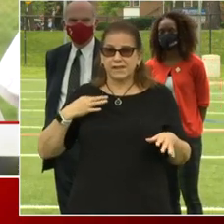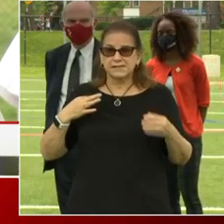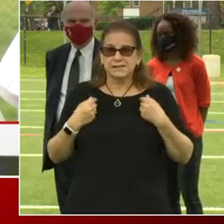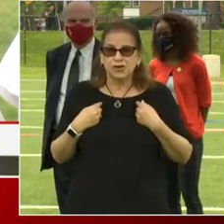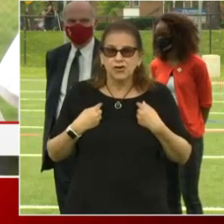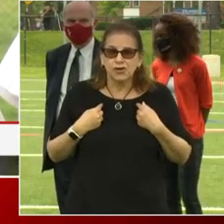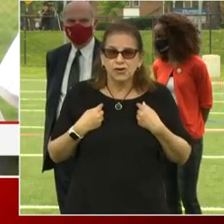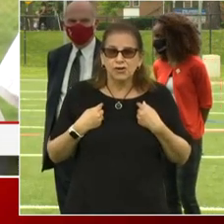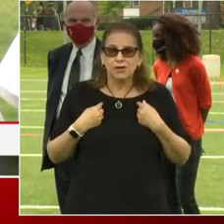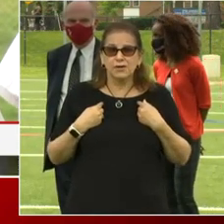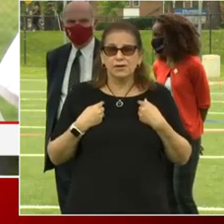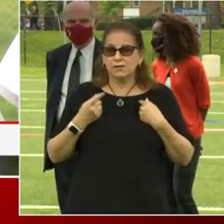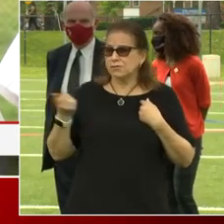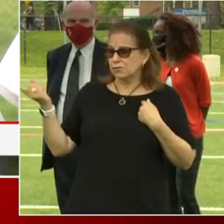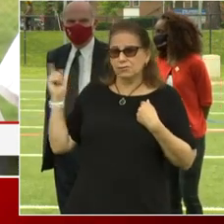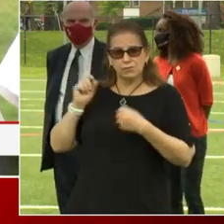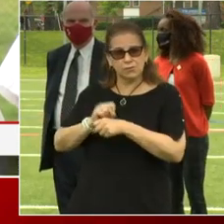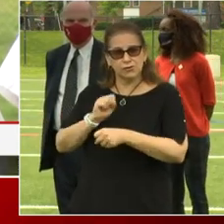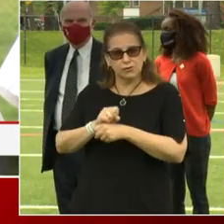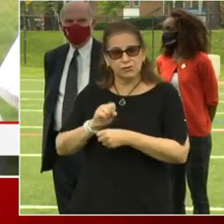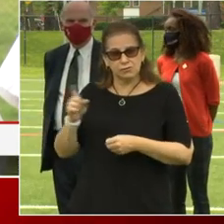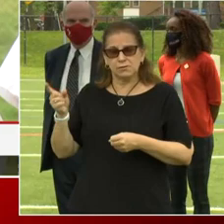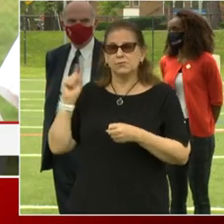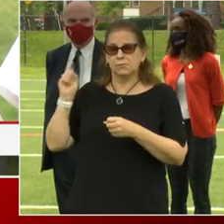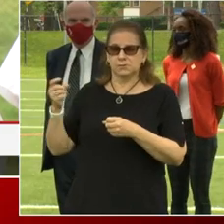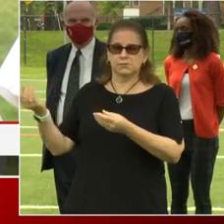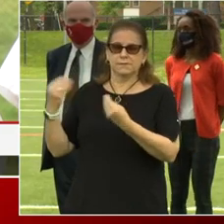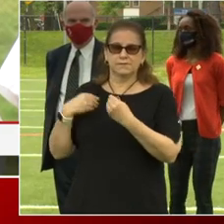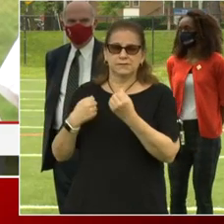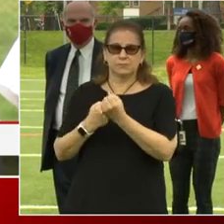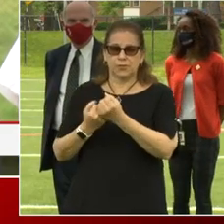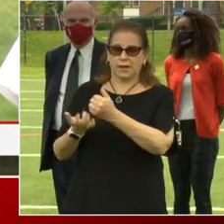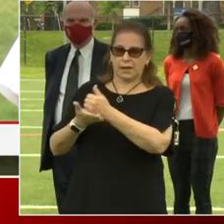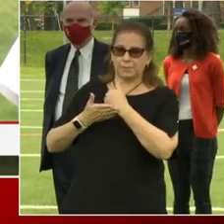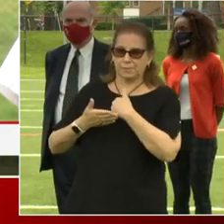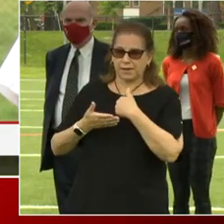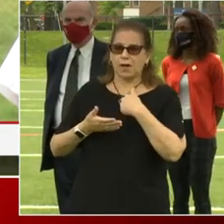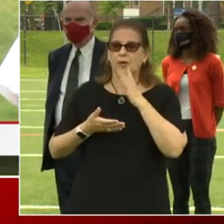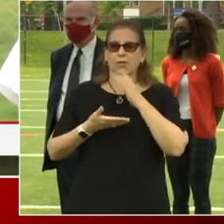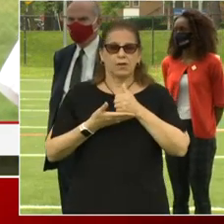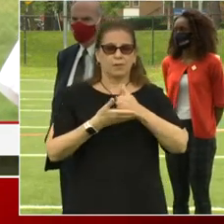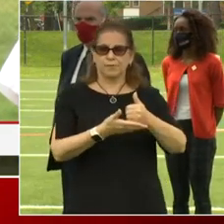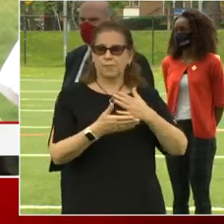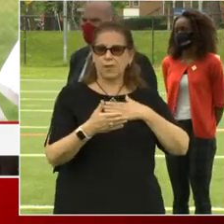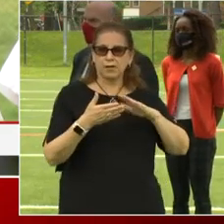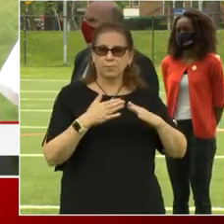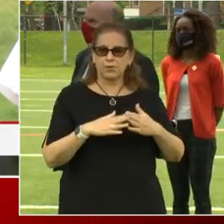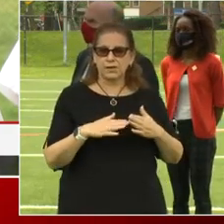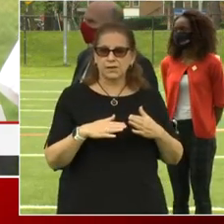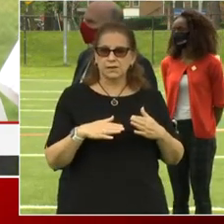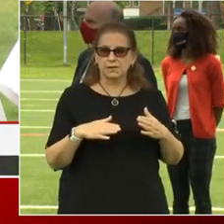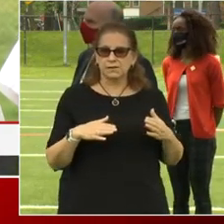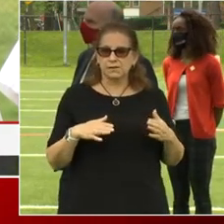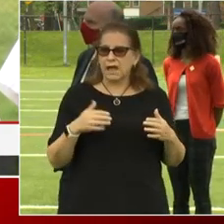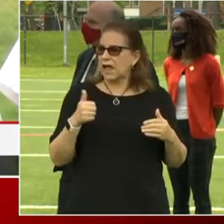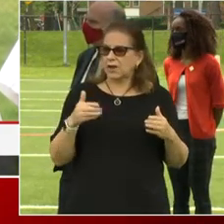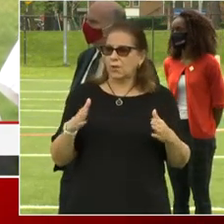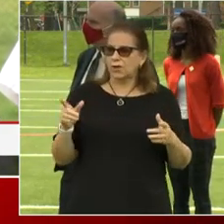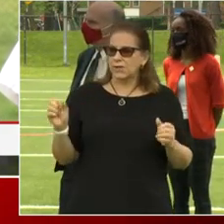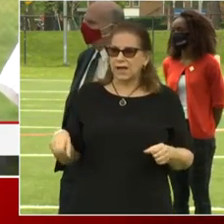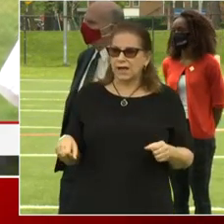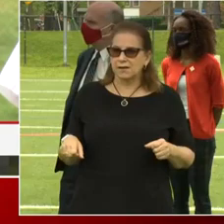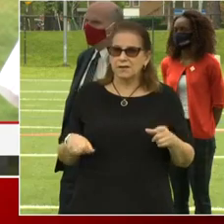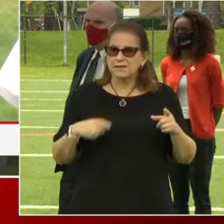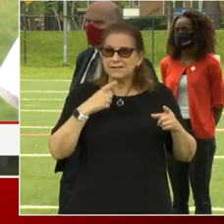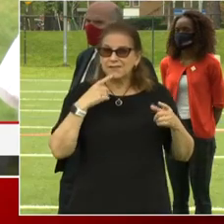all of your support to help me help my community. Yes, ma'am. Well, I can In tell any you way this. you can help me. You have my Thank support. Let's